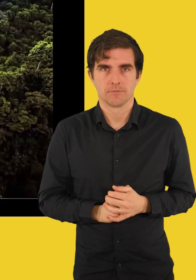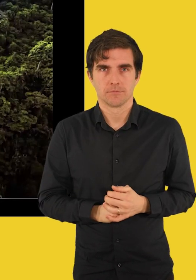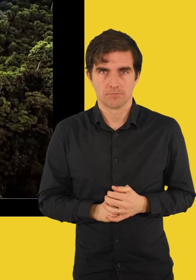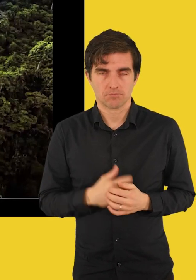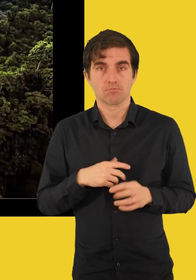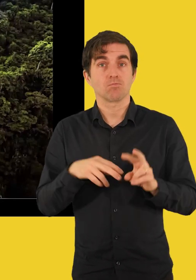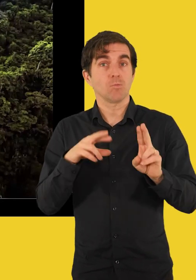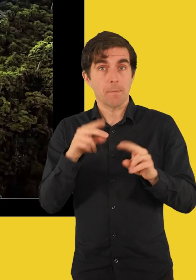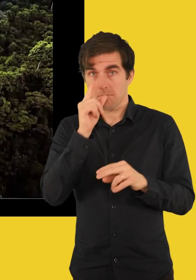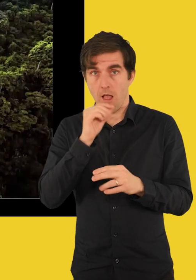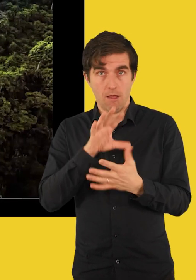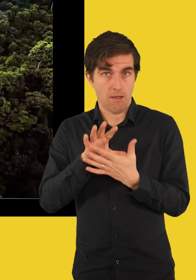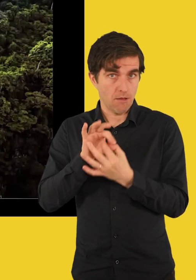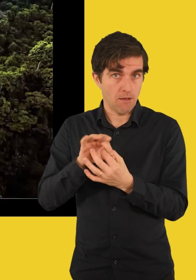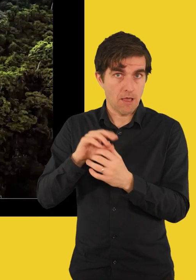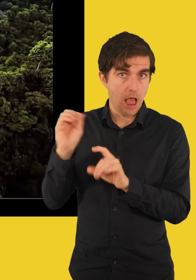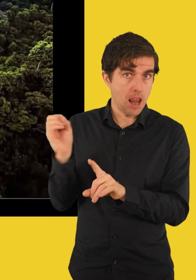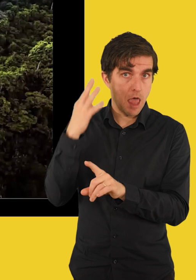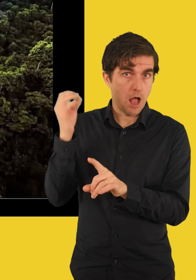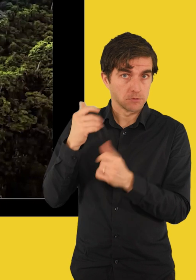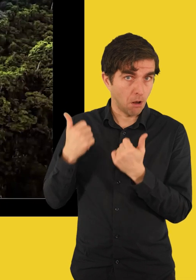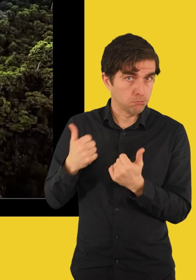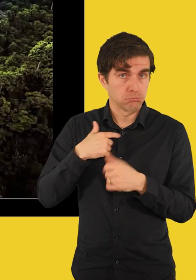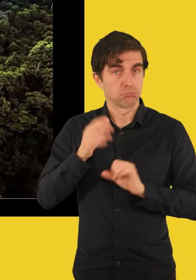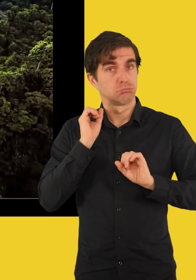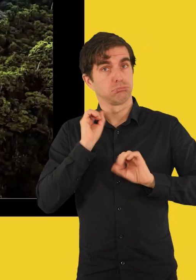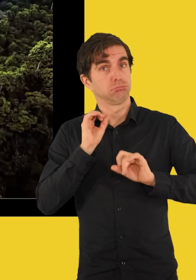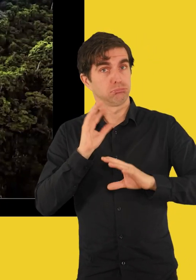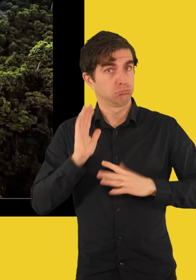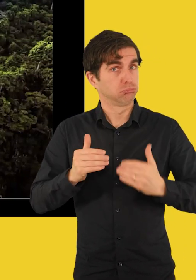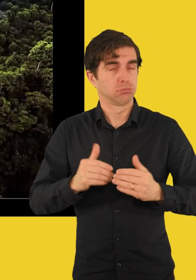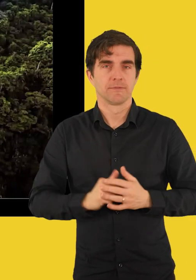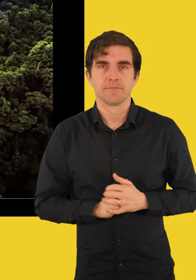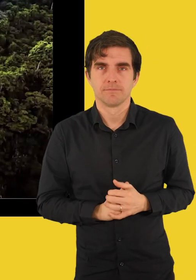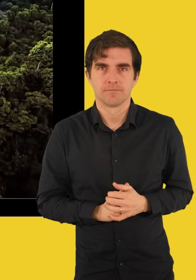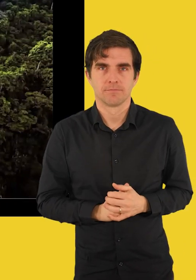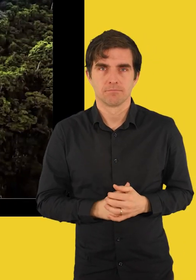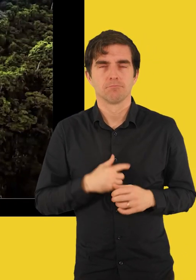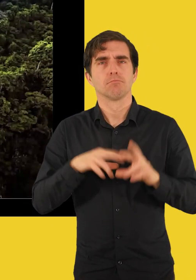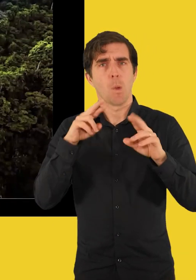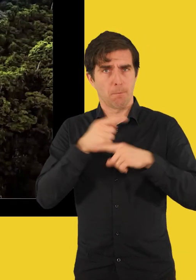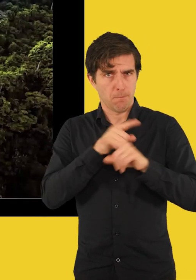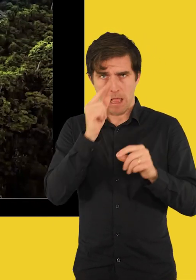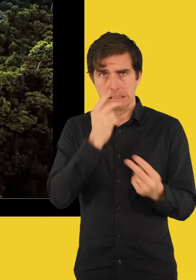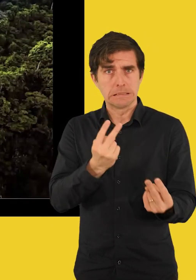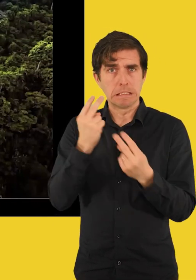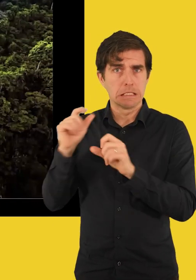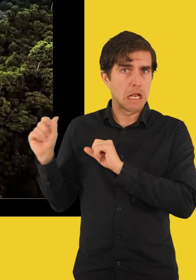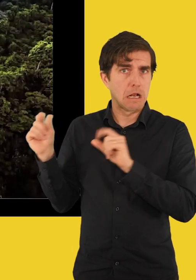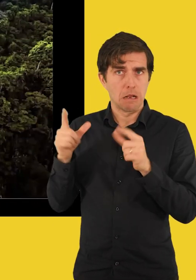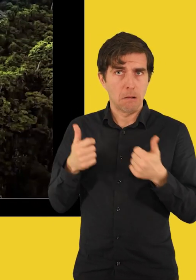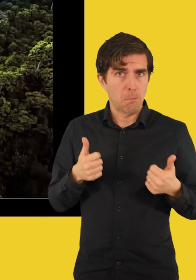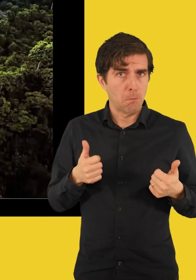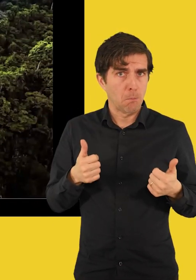information. And I hope I can work with the slides. And like I said, we are I